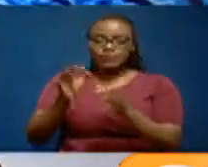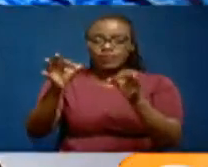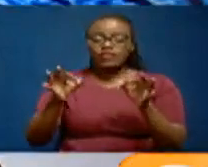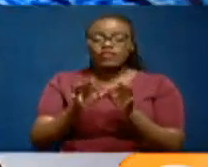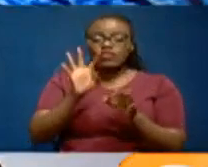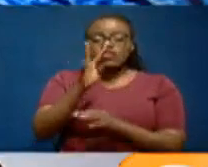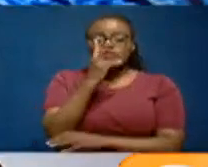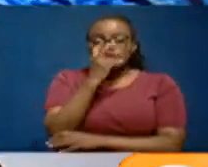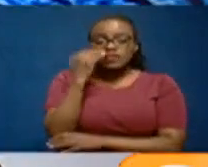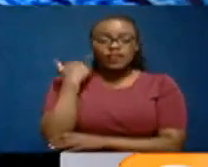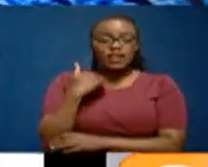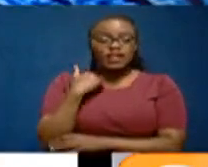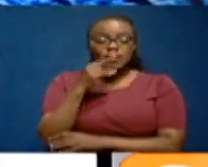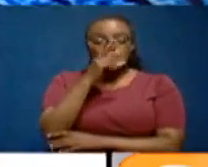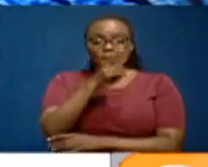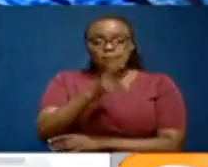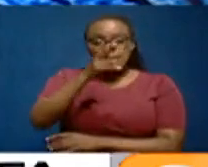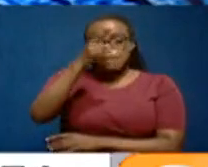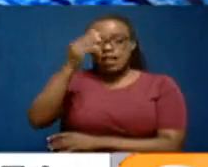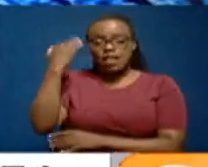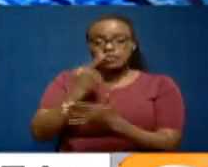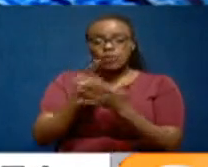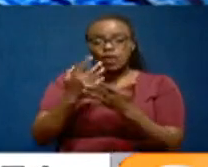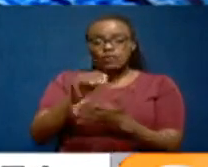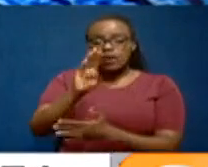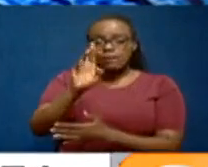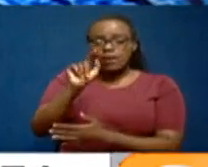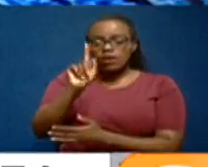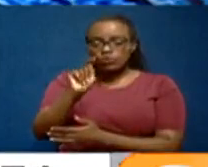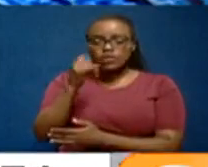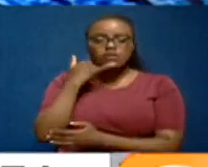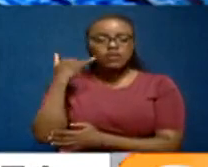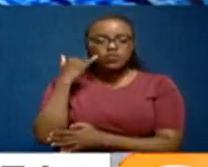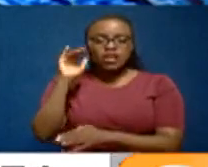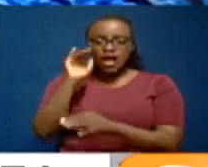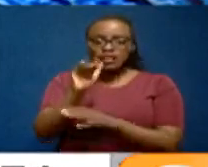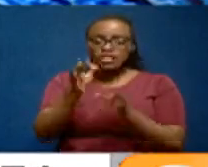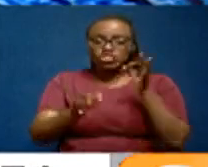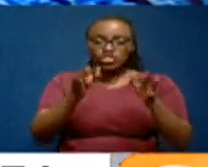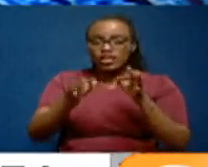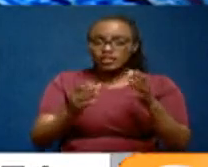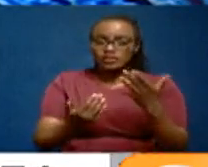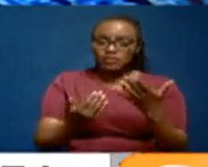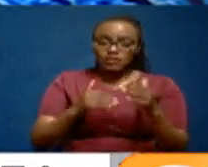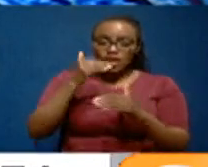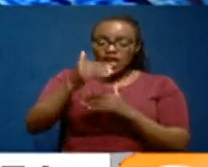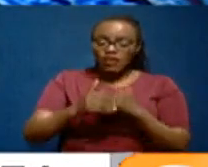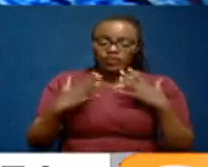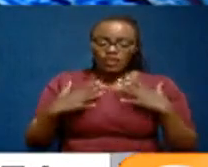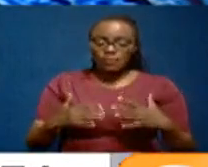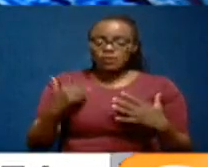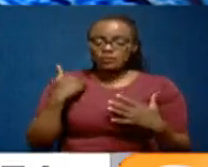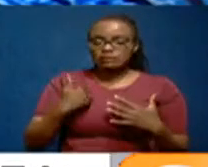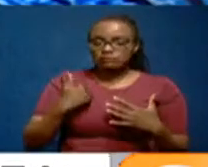families of four suspected criminals who were gunned down last week in Barut Nakuru are demanding justice for their kin after a